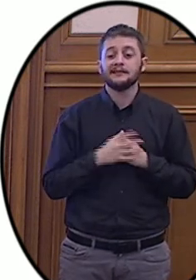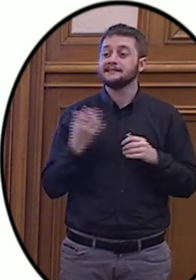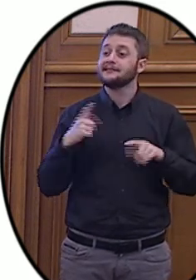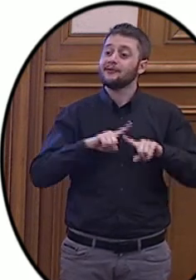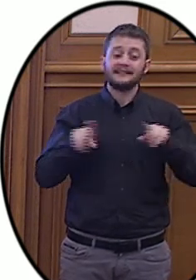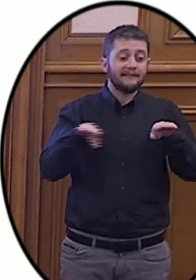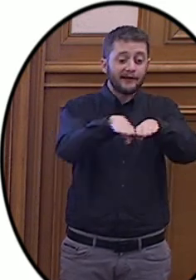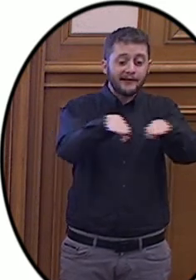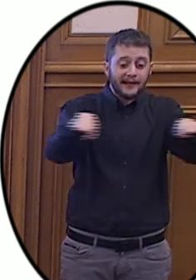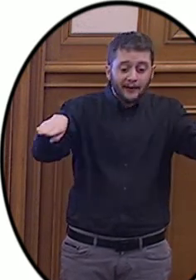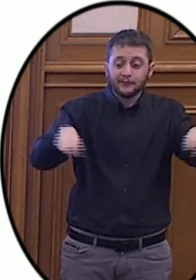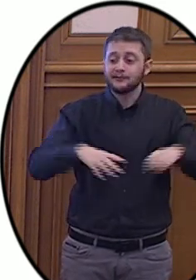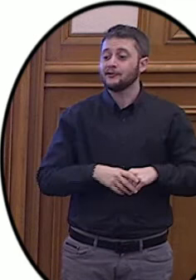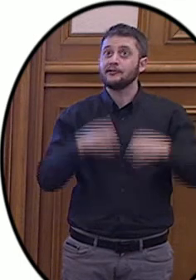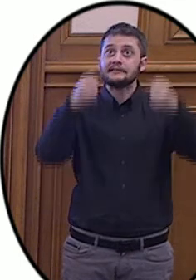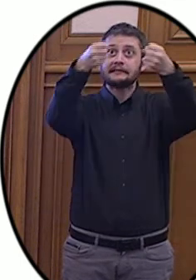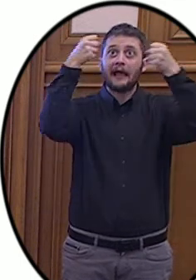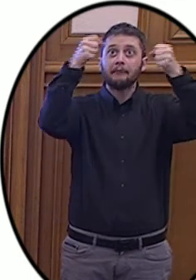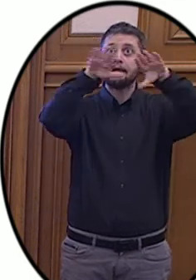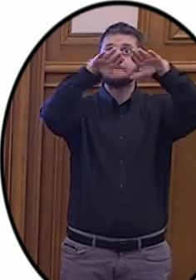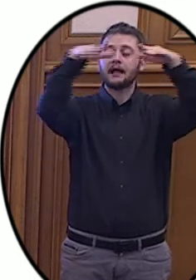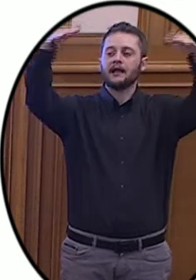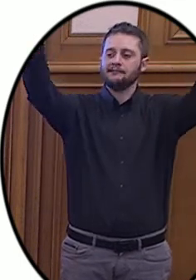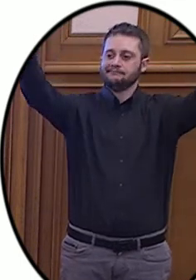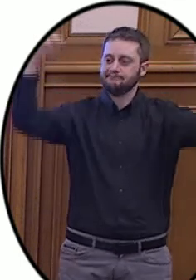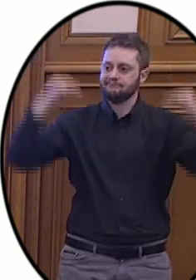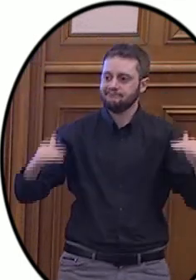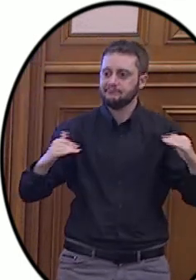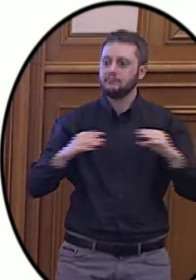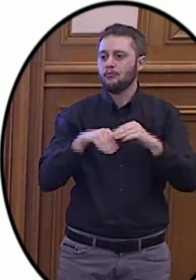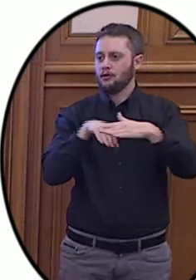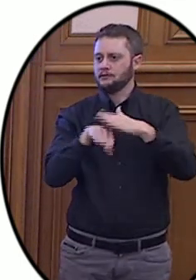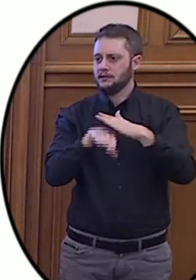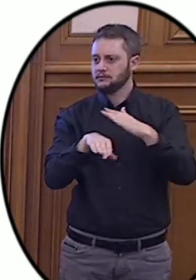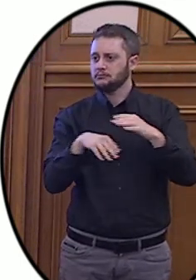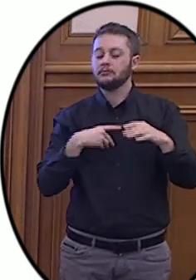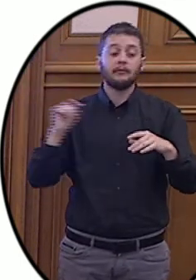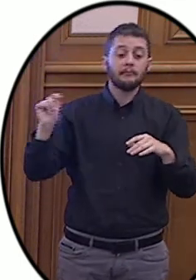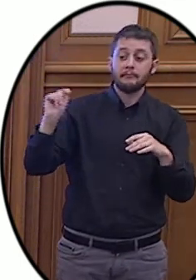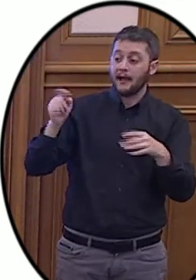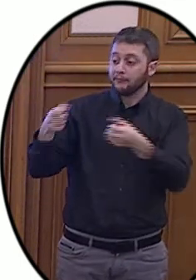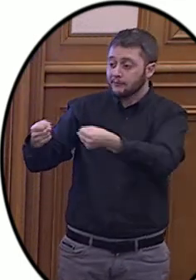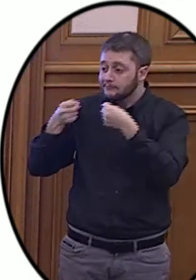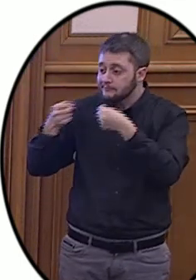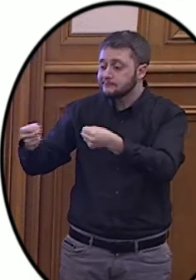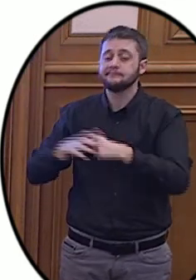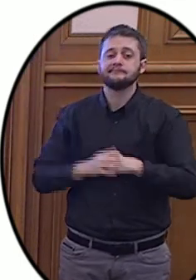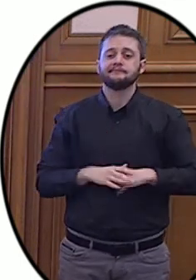counters, cabinets, or other fixtures in the kitchen or bathroom,